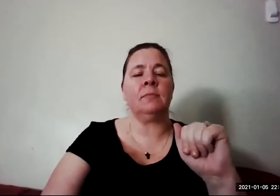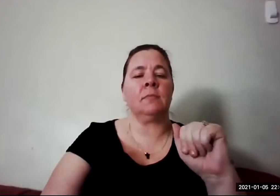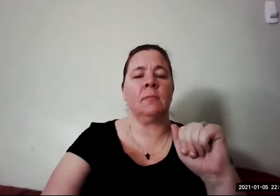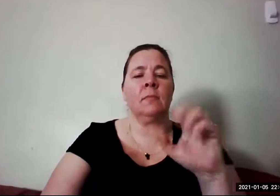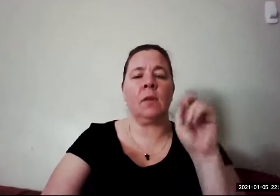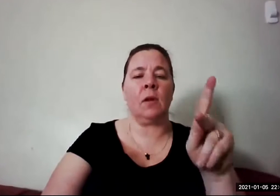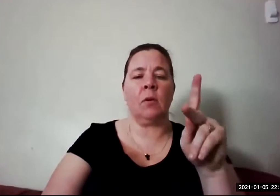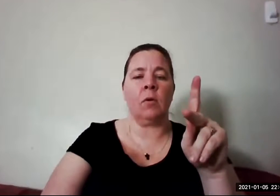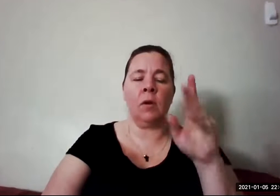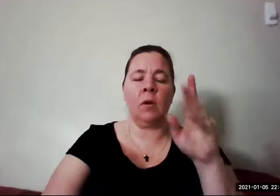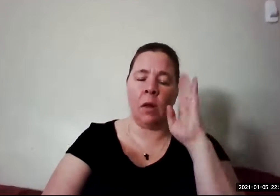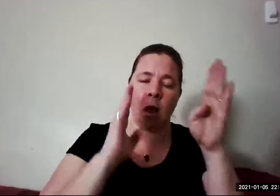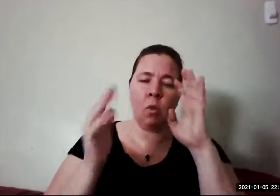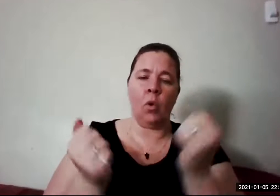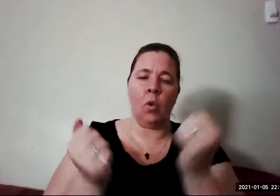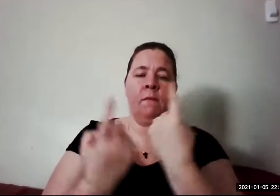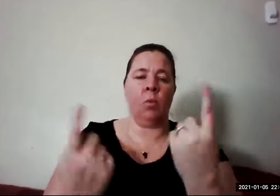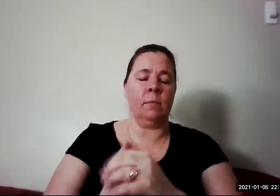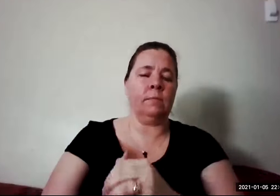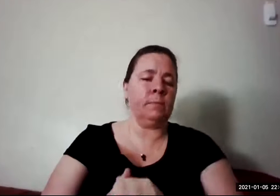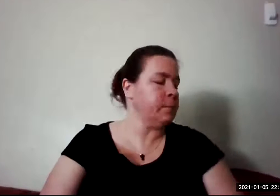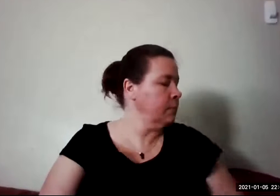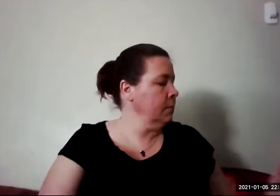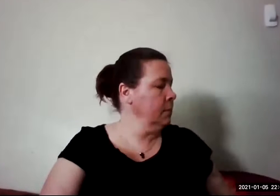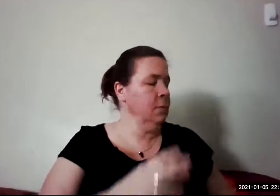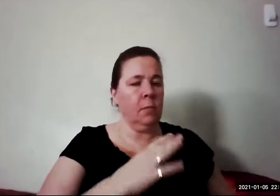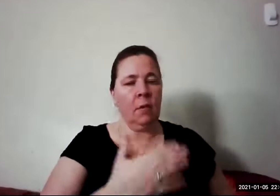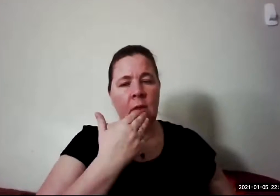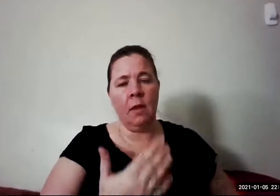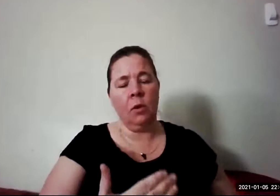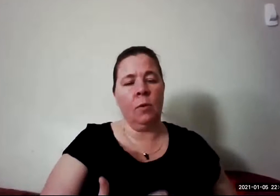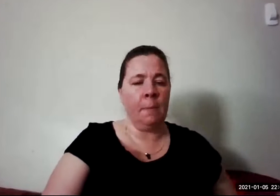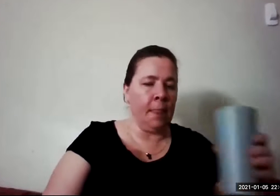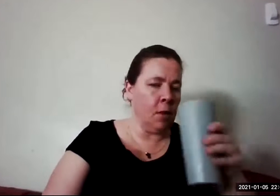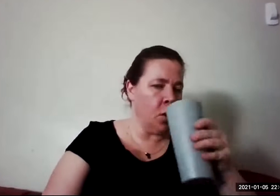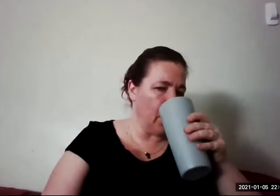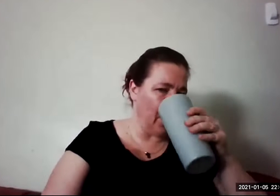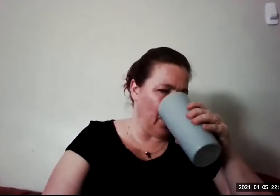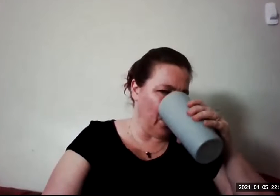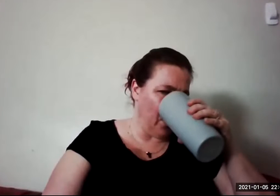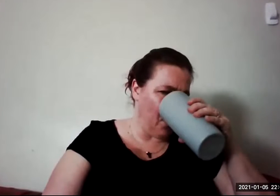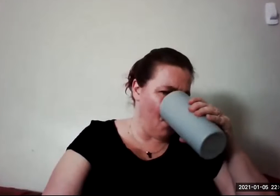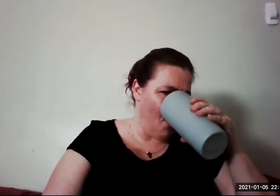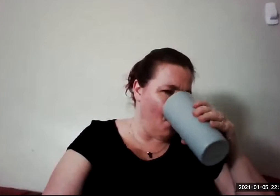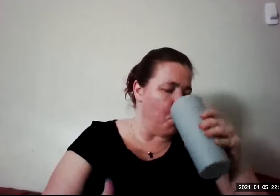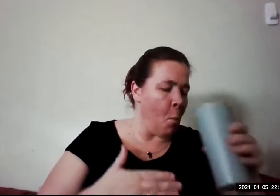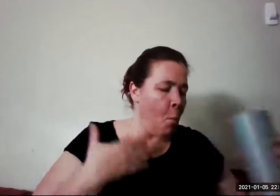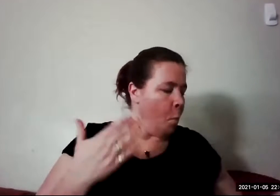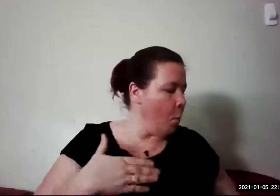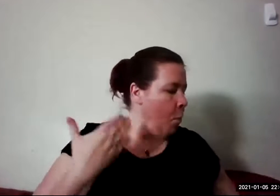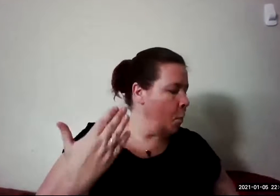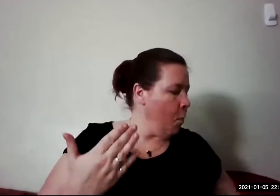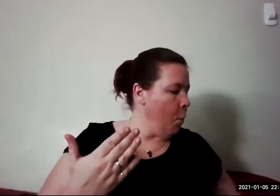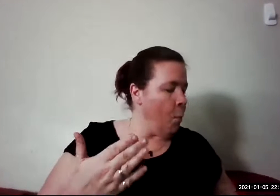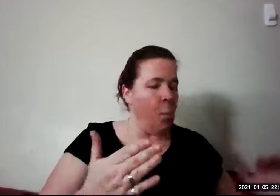Okay, hi everybody. How you doing? I'm fine, thank you. Happy New Calling Year, from, everyone. Ada? I'm doing all right.